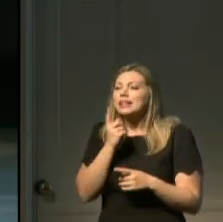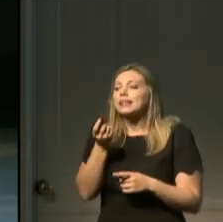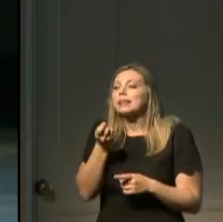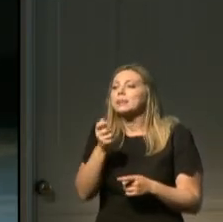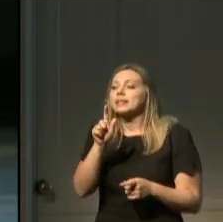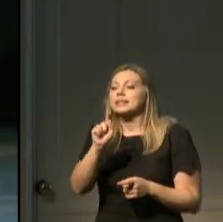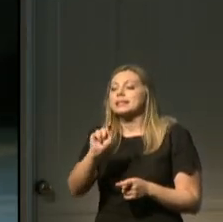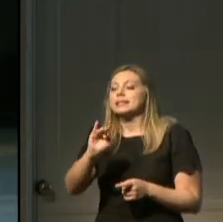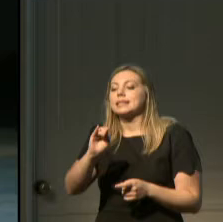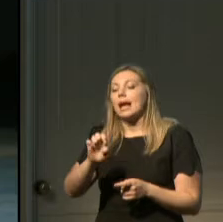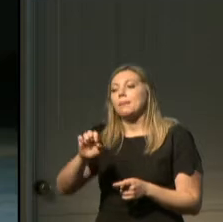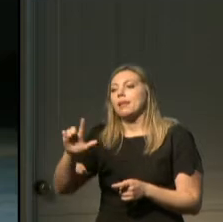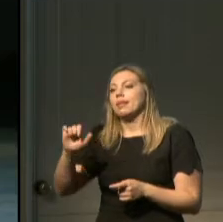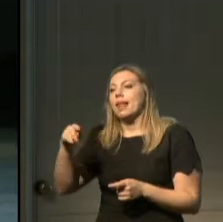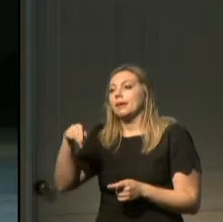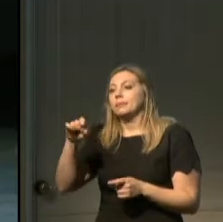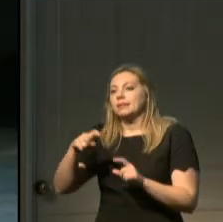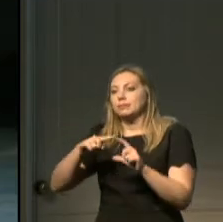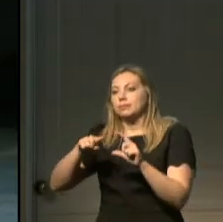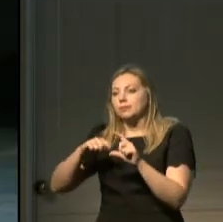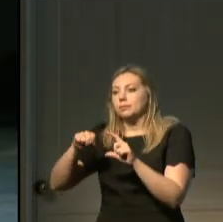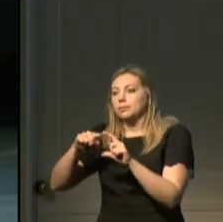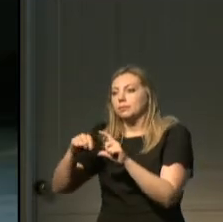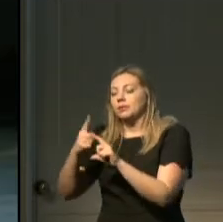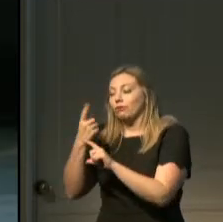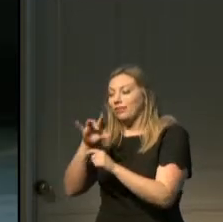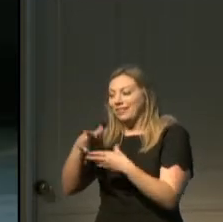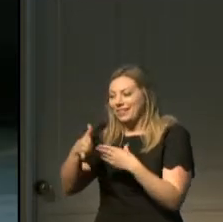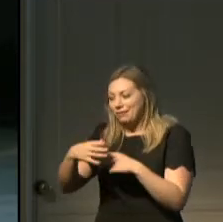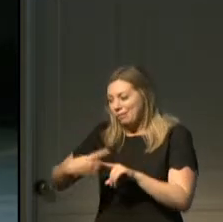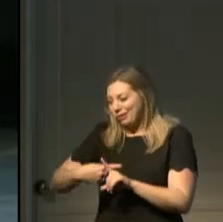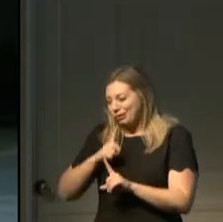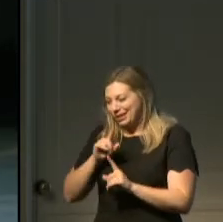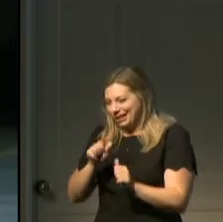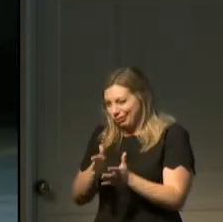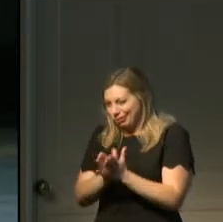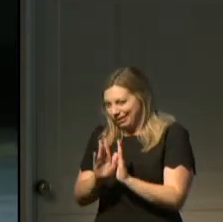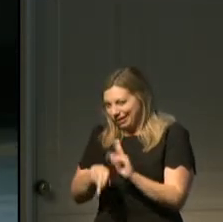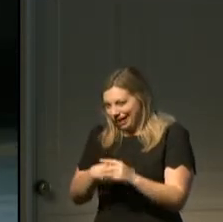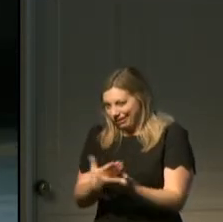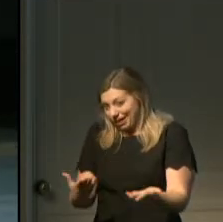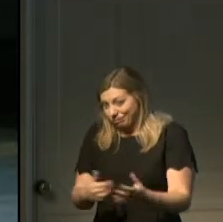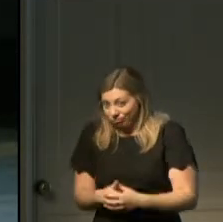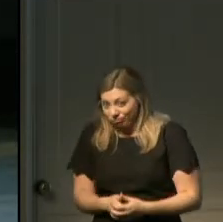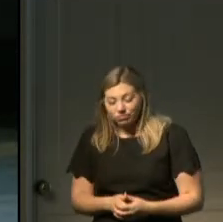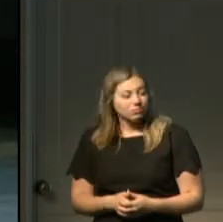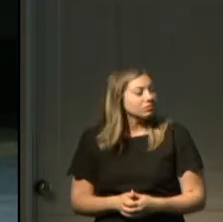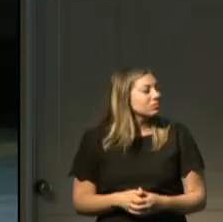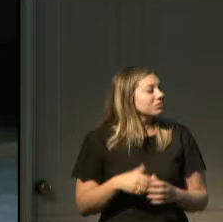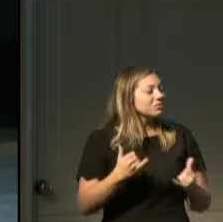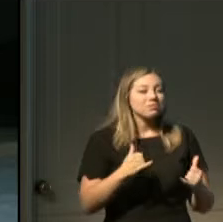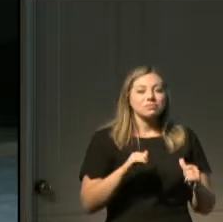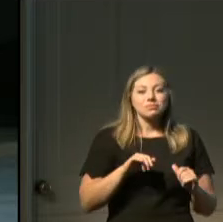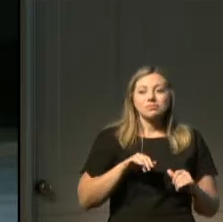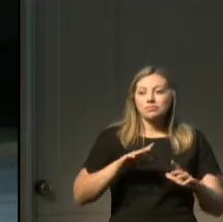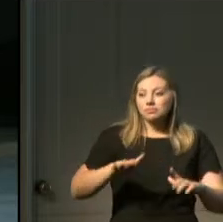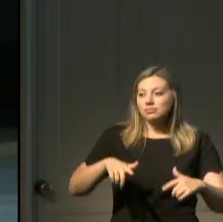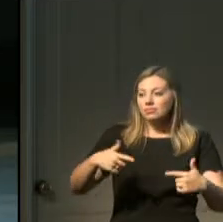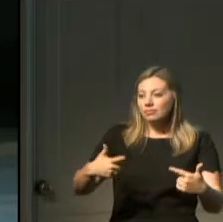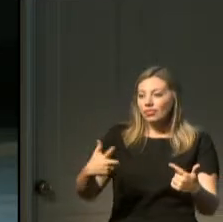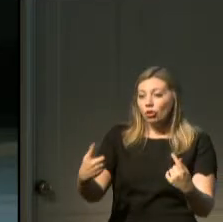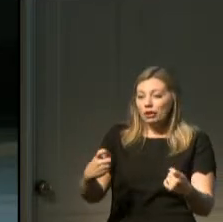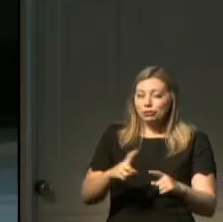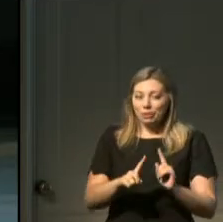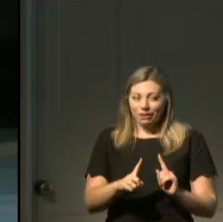that would be fantastic. And you know, maybe we can start requesting that kind of stuff. So I want to open it up to questions, but I just want to